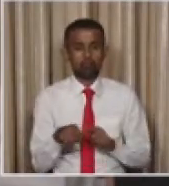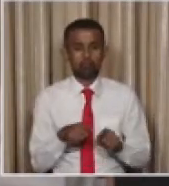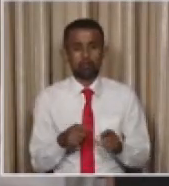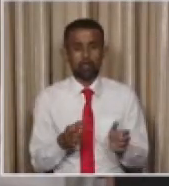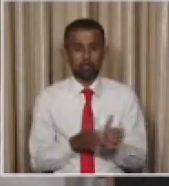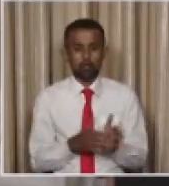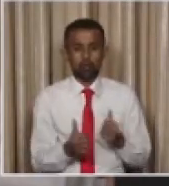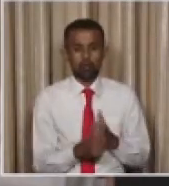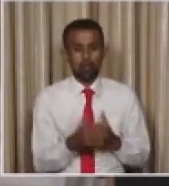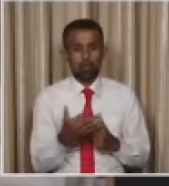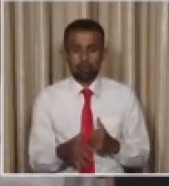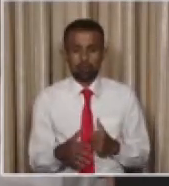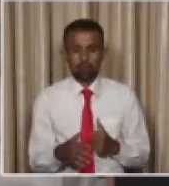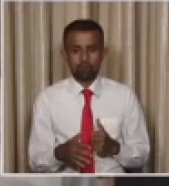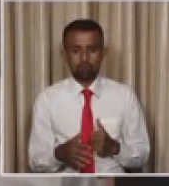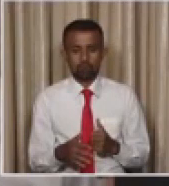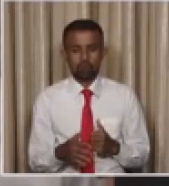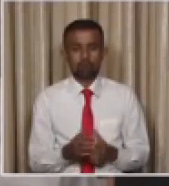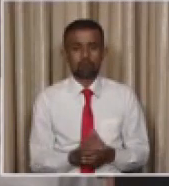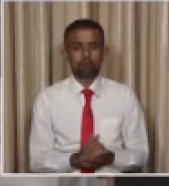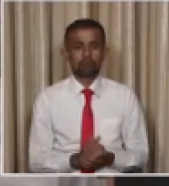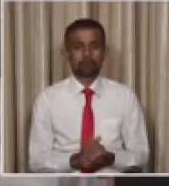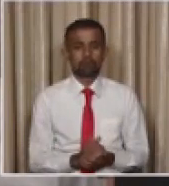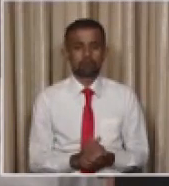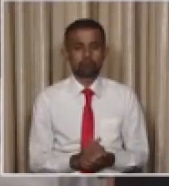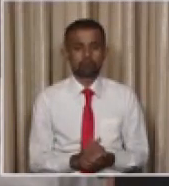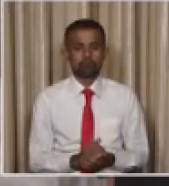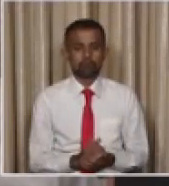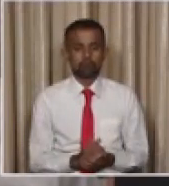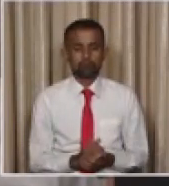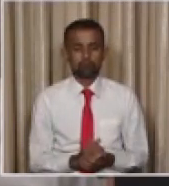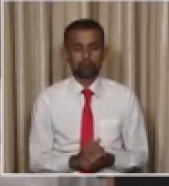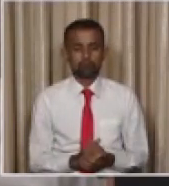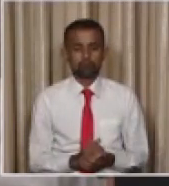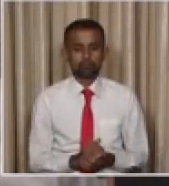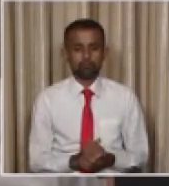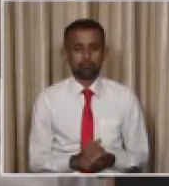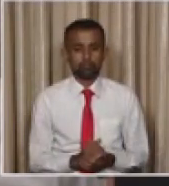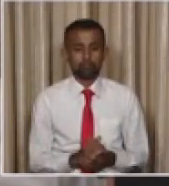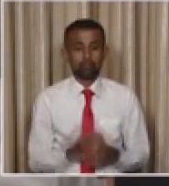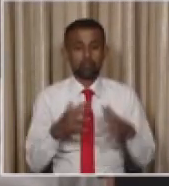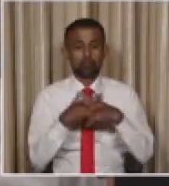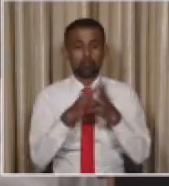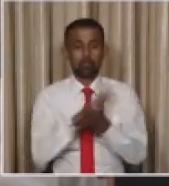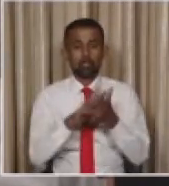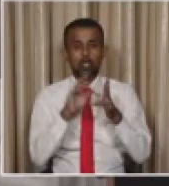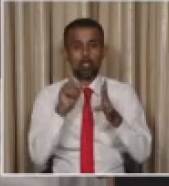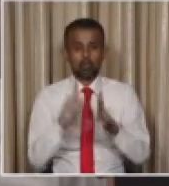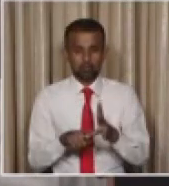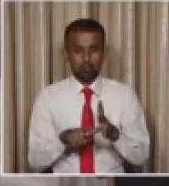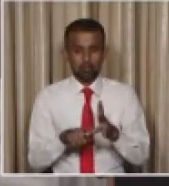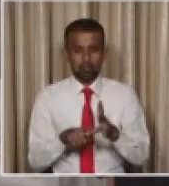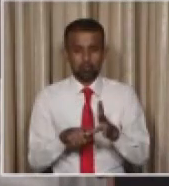committee recommended that we don't allow burial, while WHO took a different view. But then the Supreme Court also upheld the